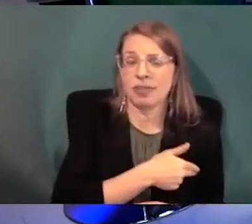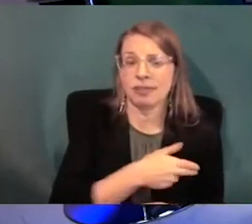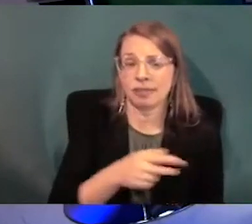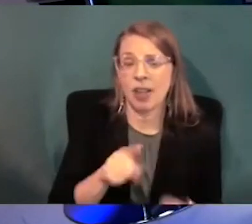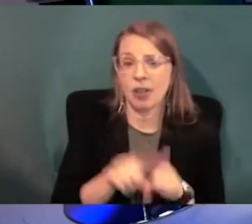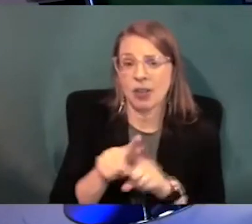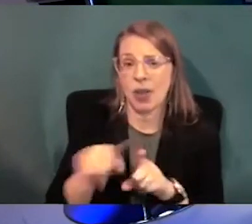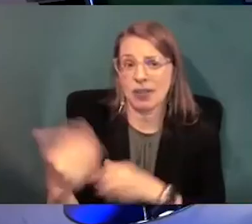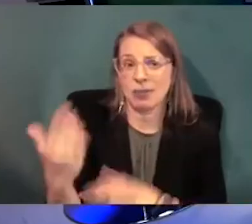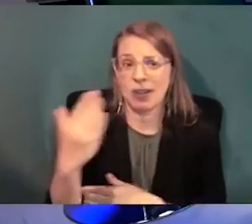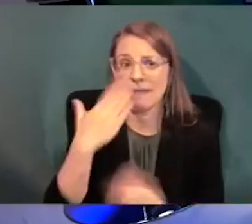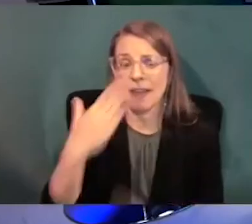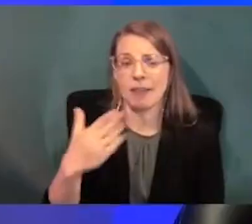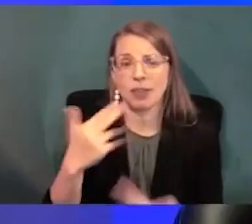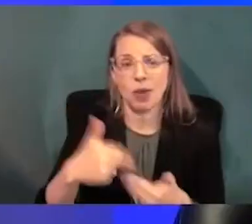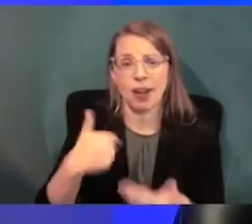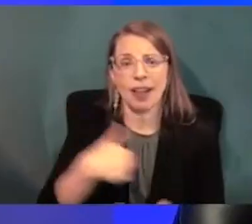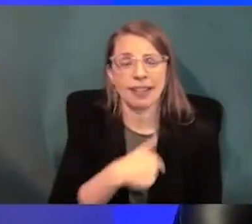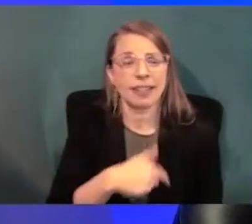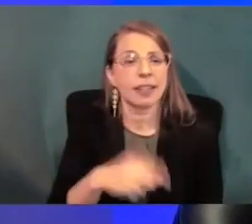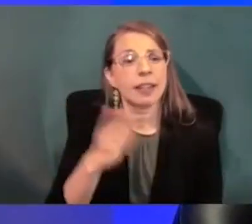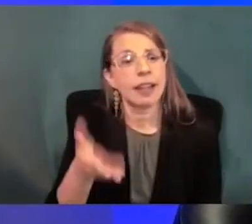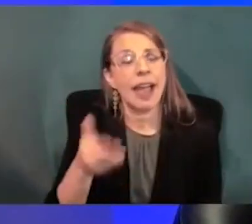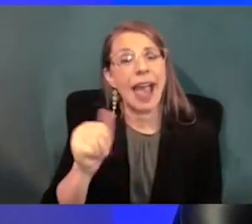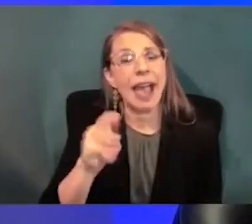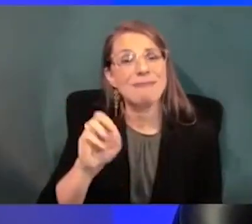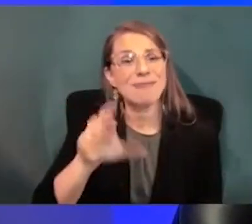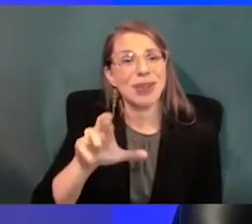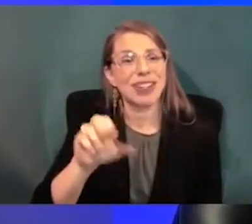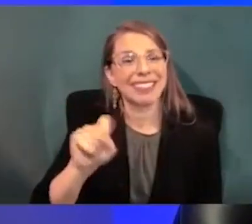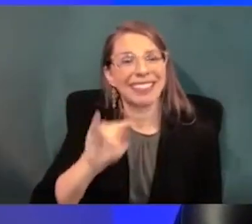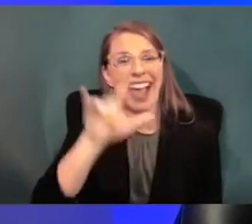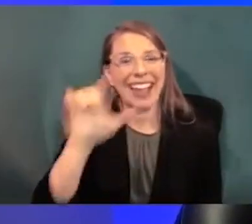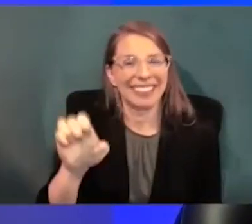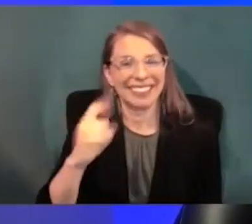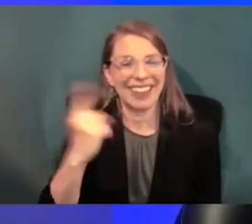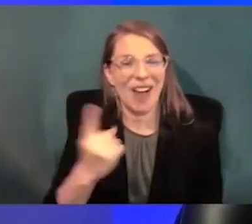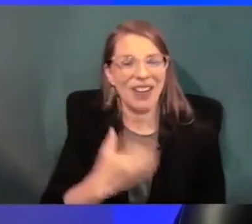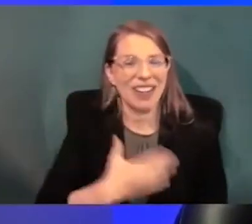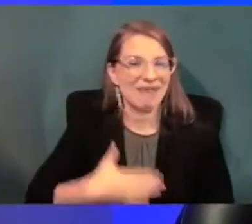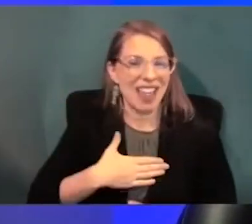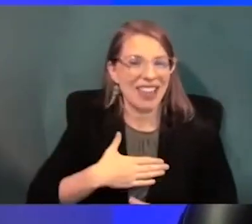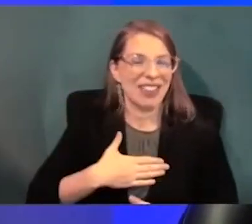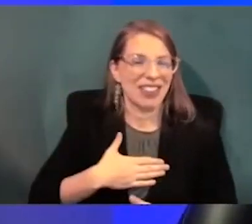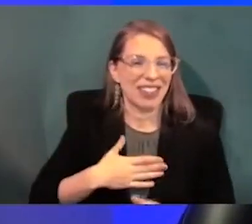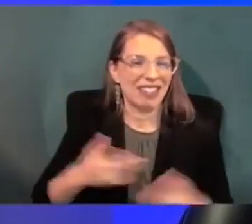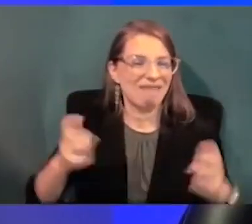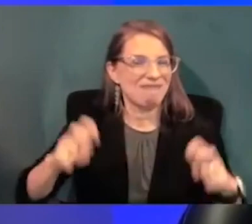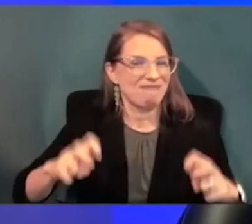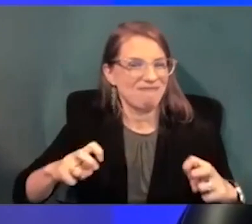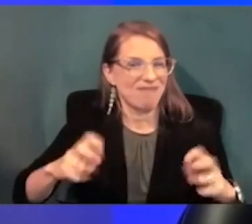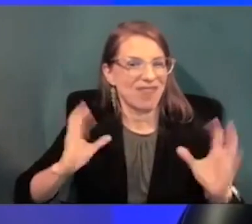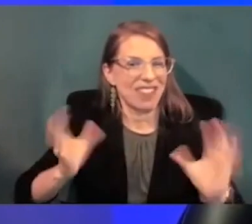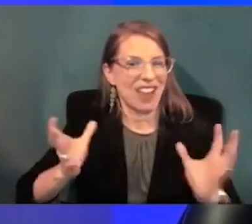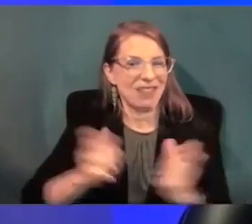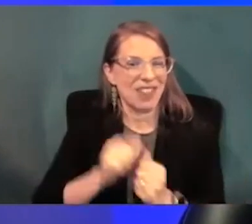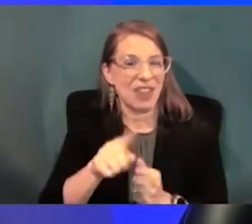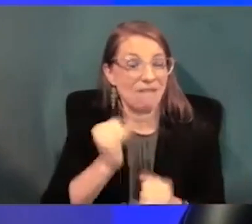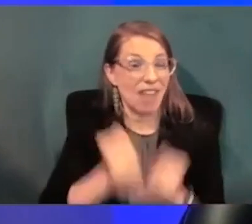sir. Thank you, sir. Amber Stiles. Yes. It is always a pleasure to be around you. Thank you. Thanks for being on our program today. bet. Final thoughts from.